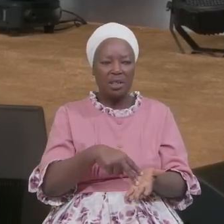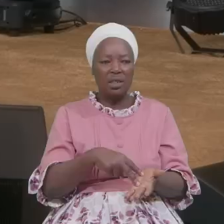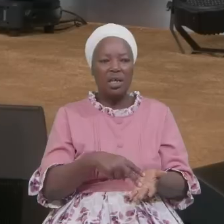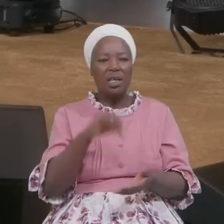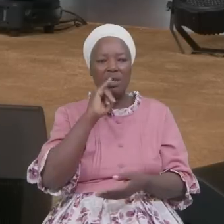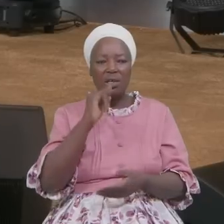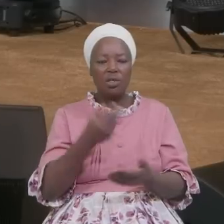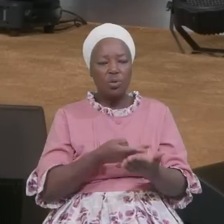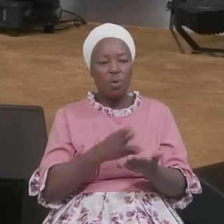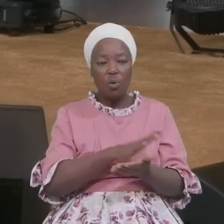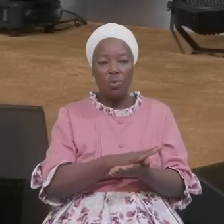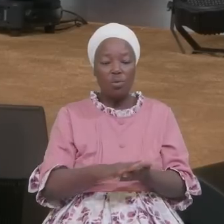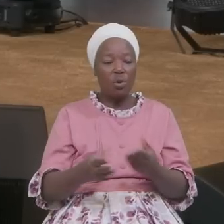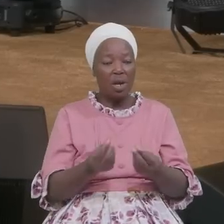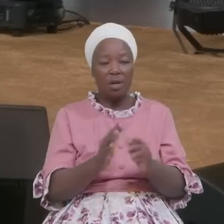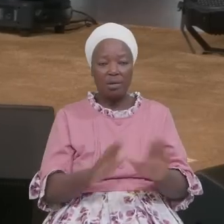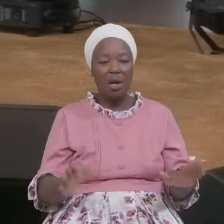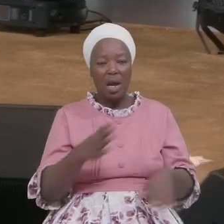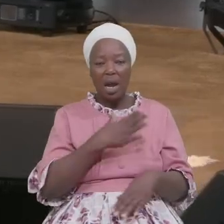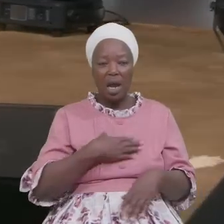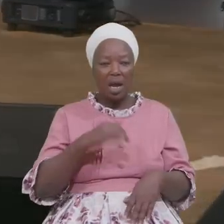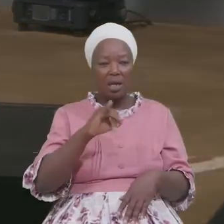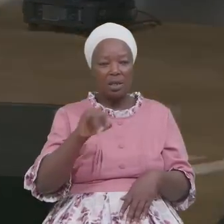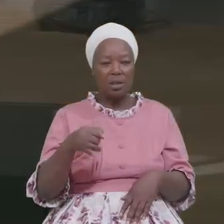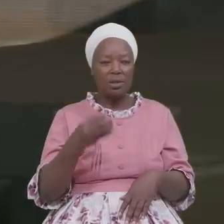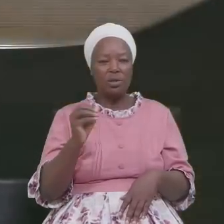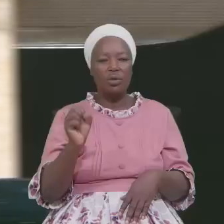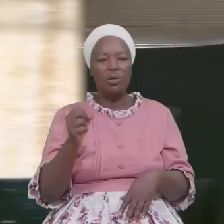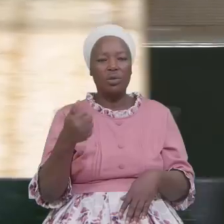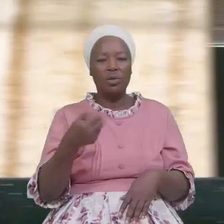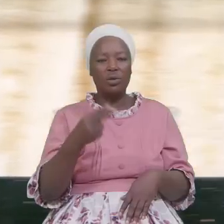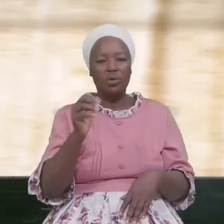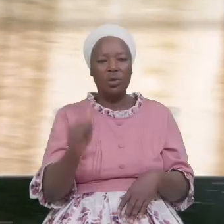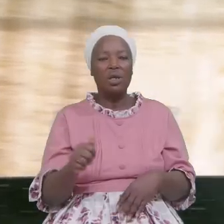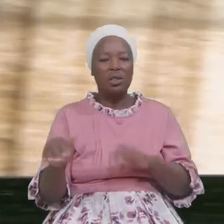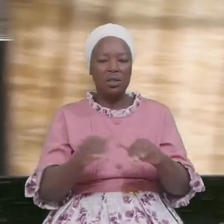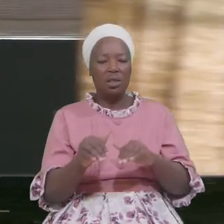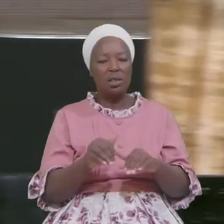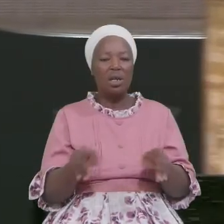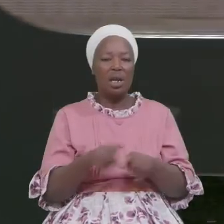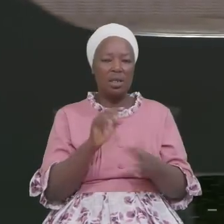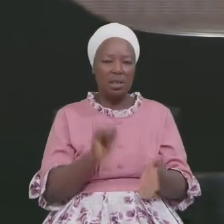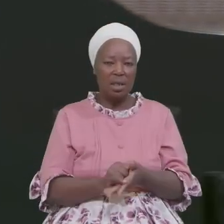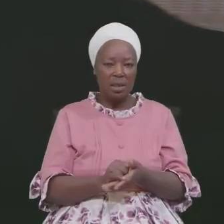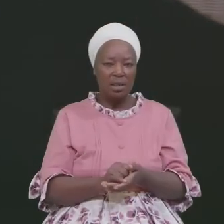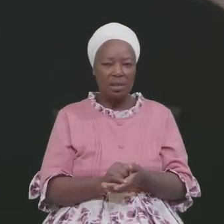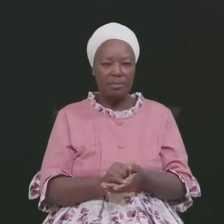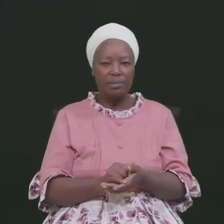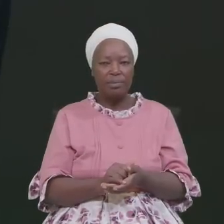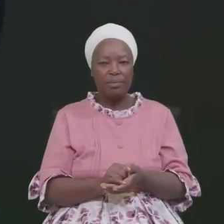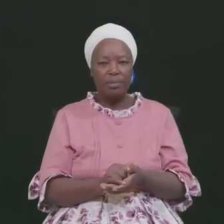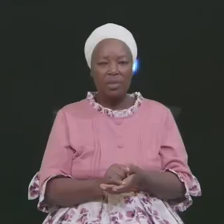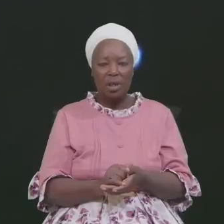is holy ground. And Joshua did so. Joshua did not ask, what's